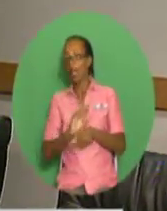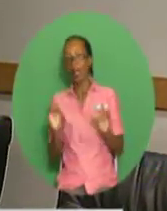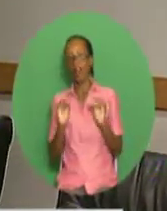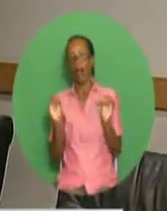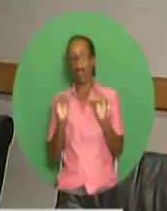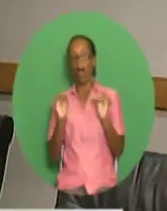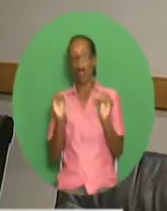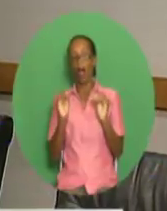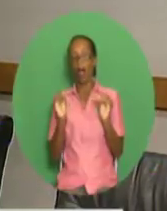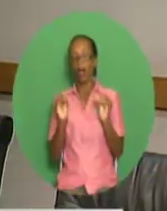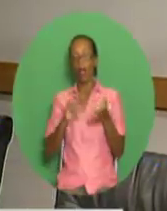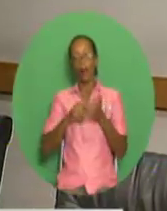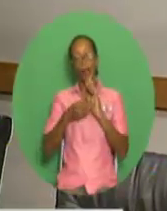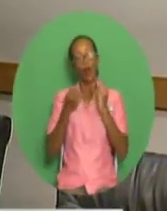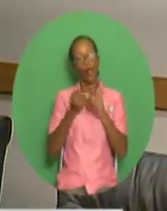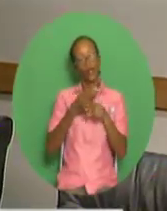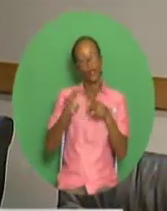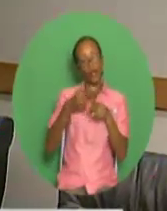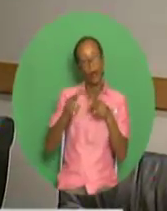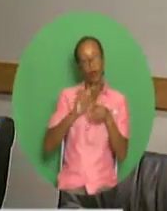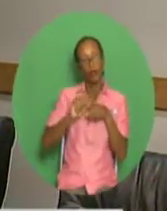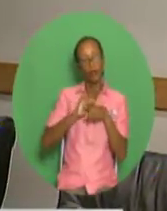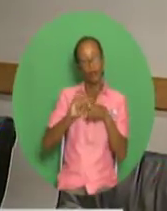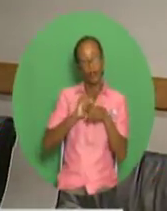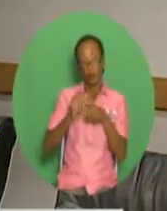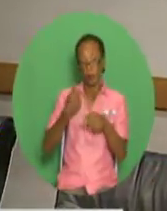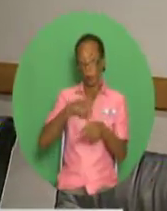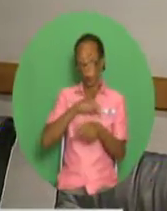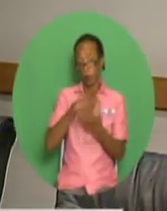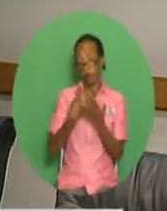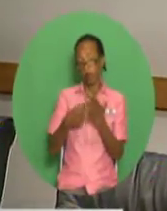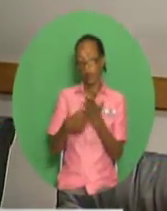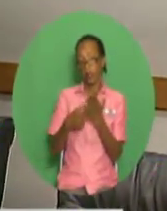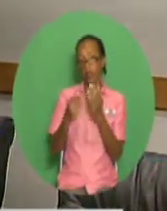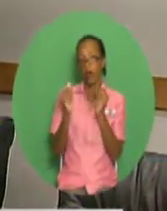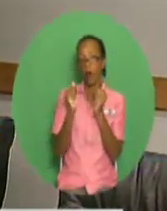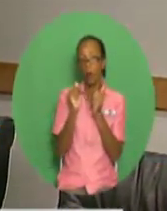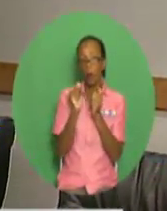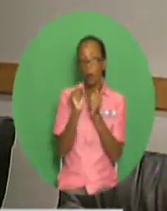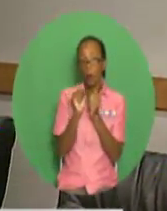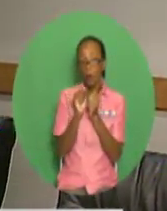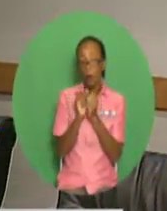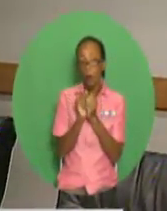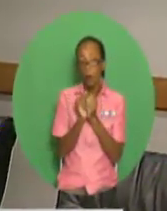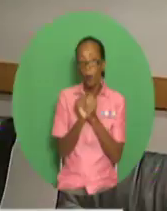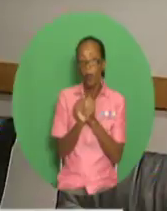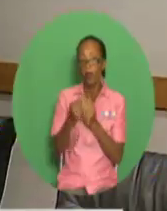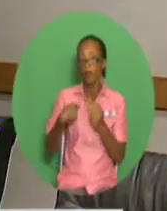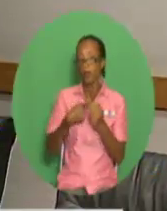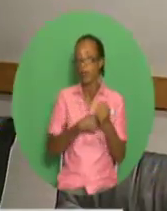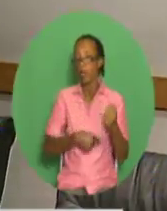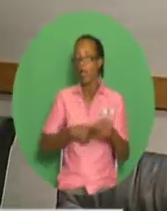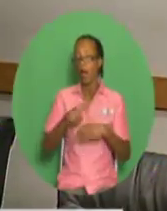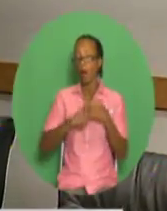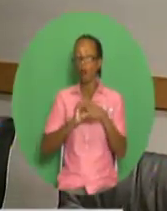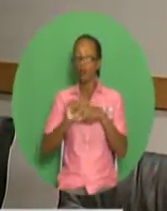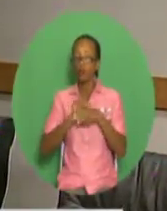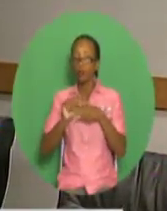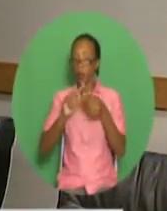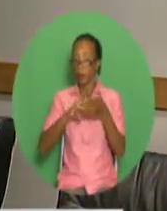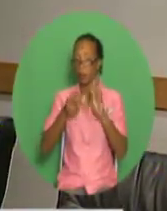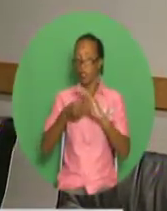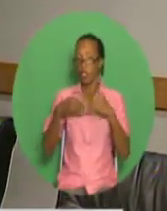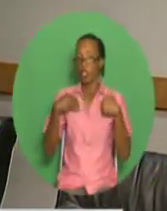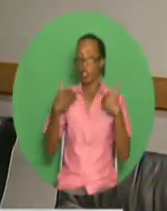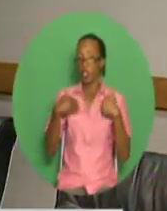for is for internships. And we were able to negotiate with them to have trades with regards to internships, where they will send their young people